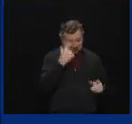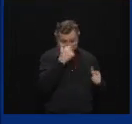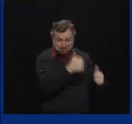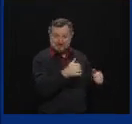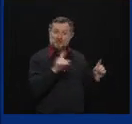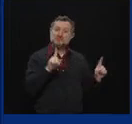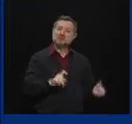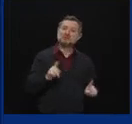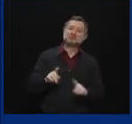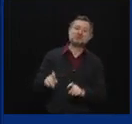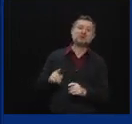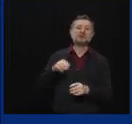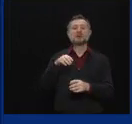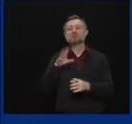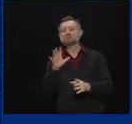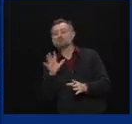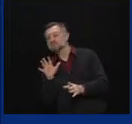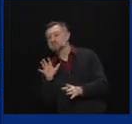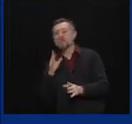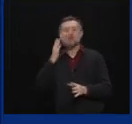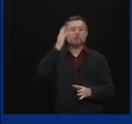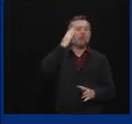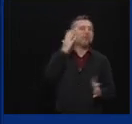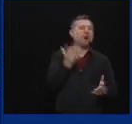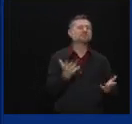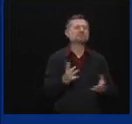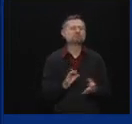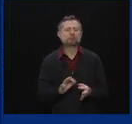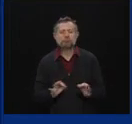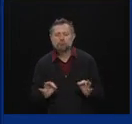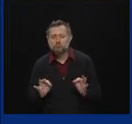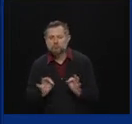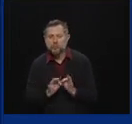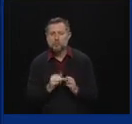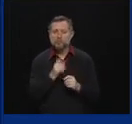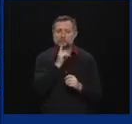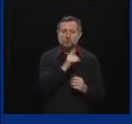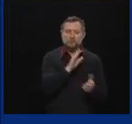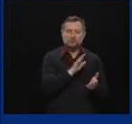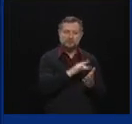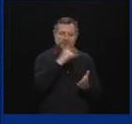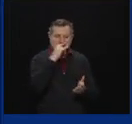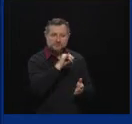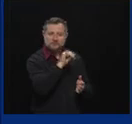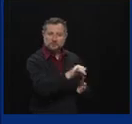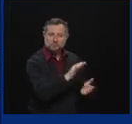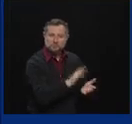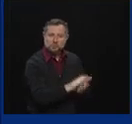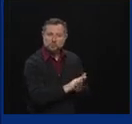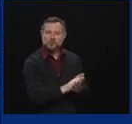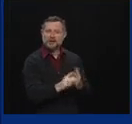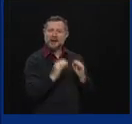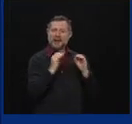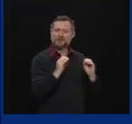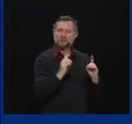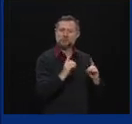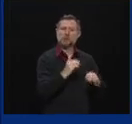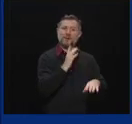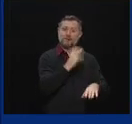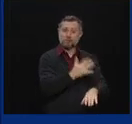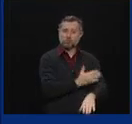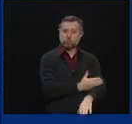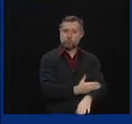critically important it is for kids to stay in school. We saw the decline in all these children across the state when they are relegated to sitting at